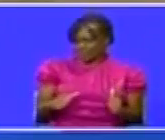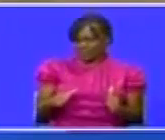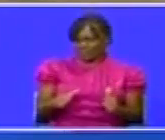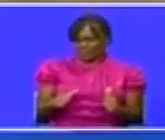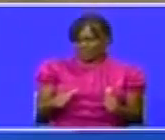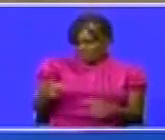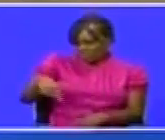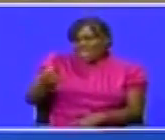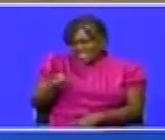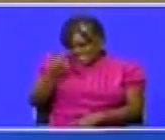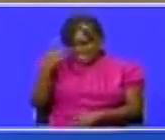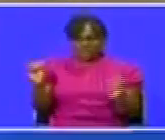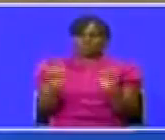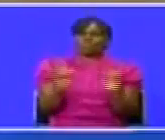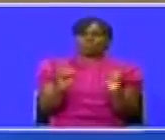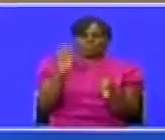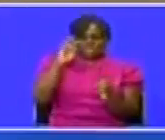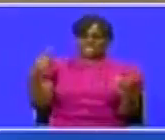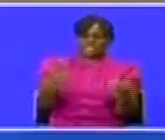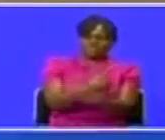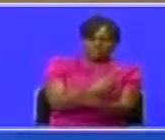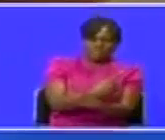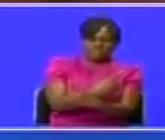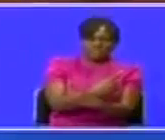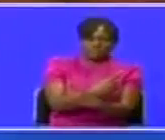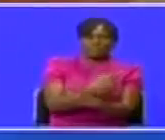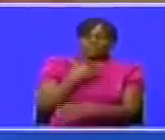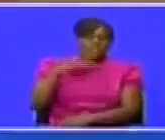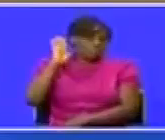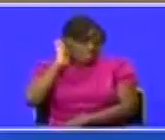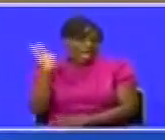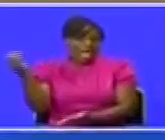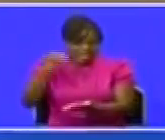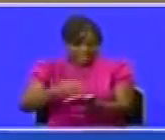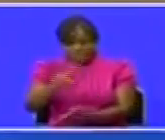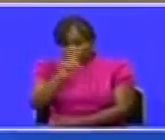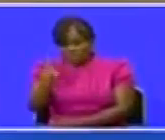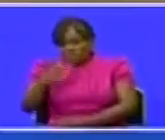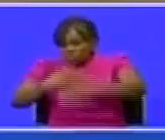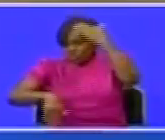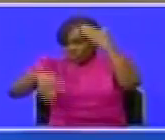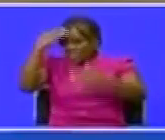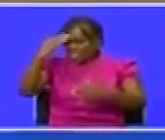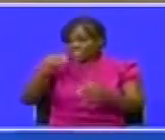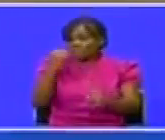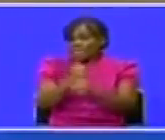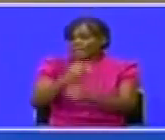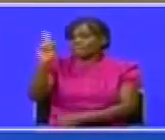not understanding. Yeah, you're because not, you are seeing as beautiful. Okay, the university, you want to hear it again. The university made a mistake by